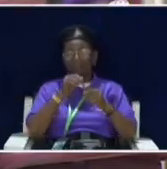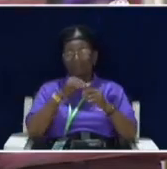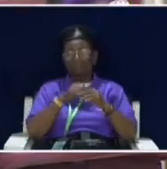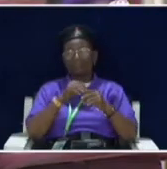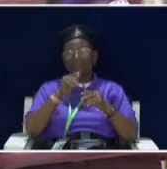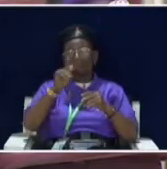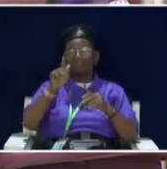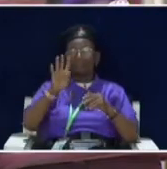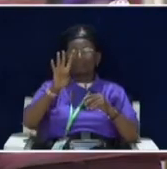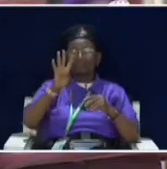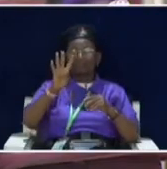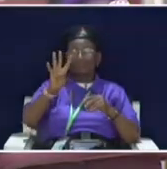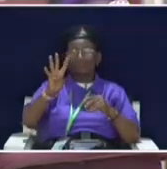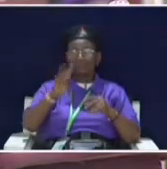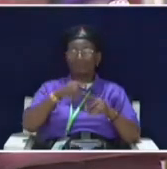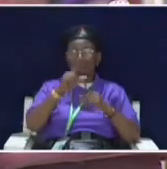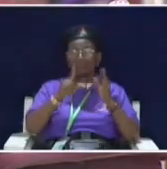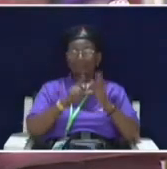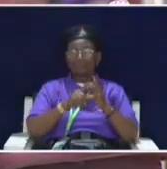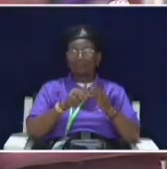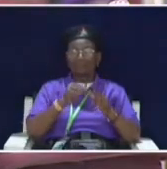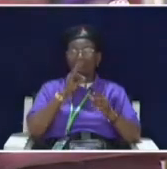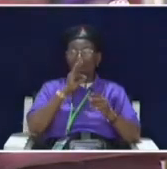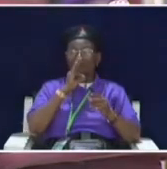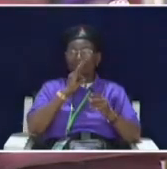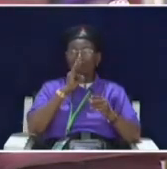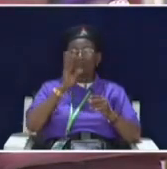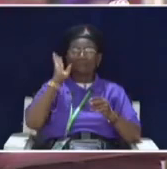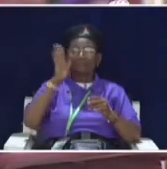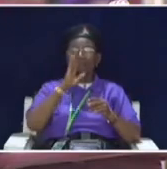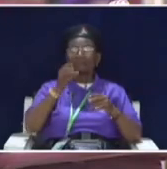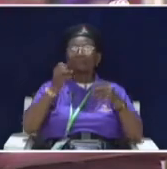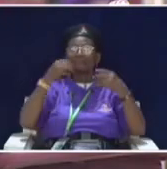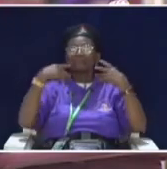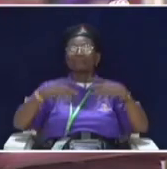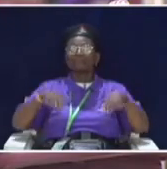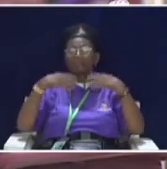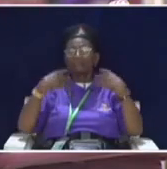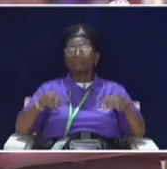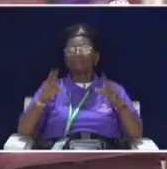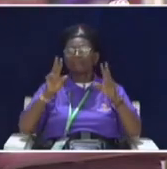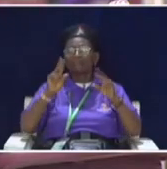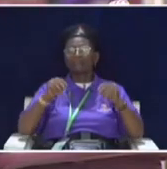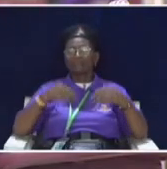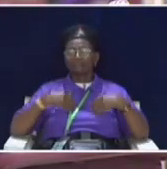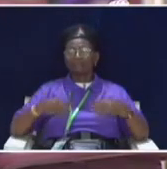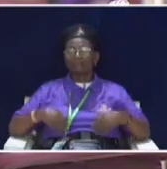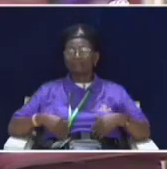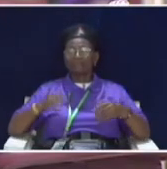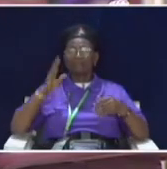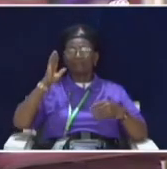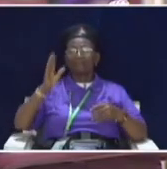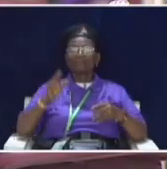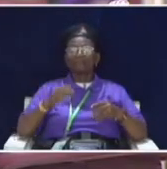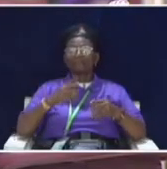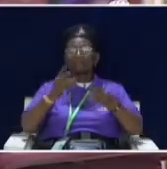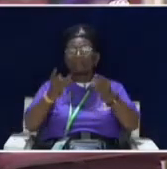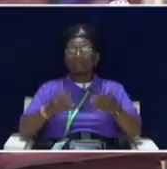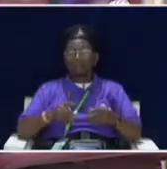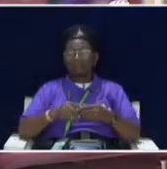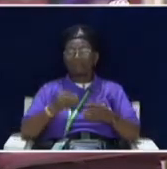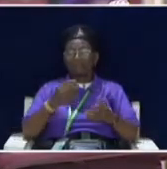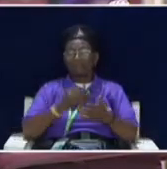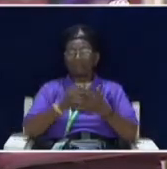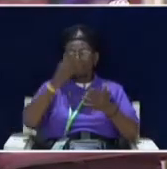be so plenty, nobody will want to buy. We pay on the airport to be a gallery or talk on social. We pay because any two